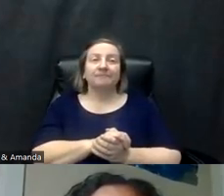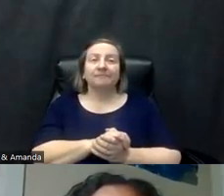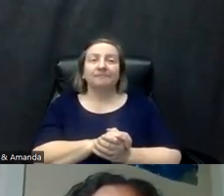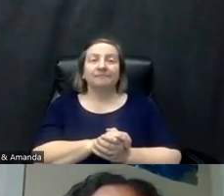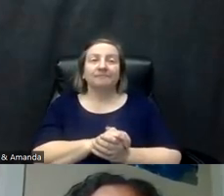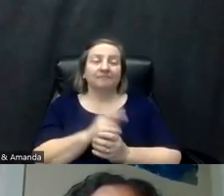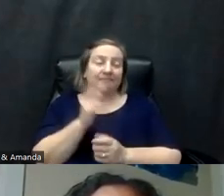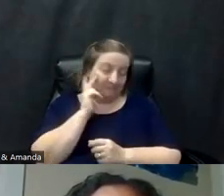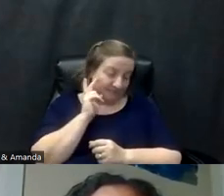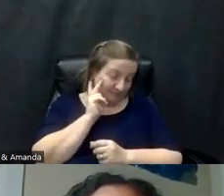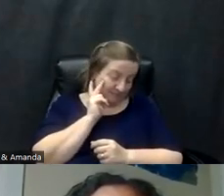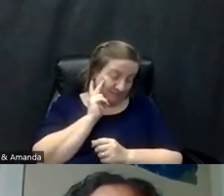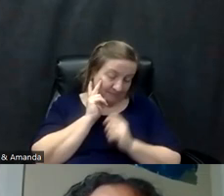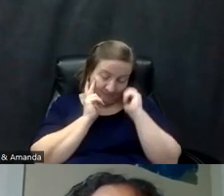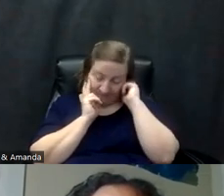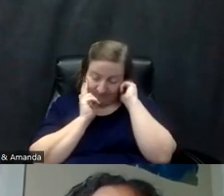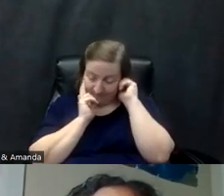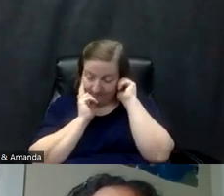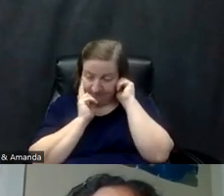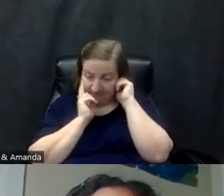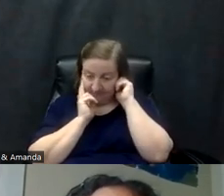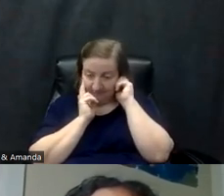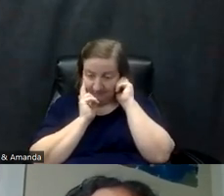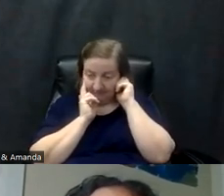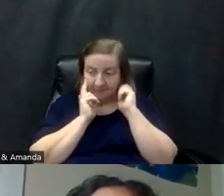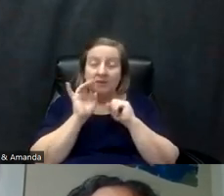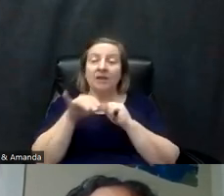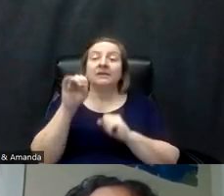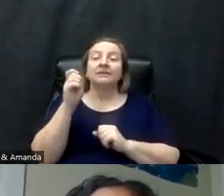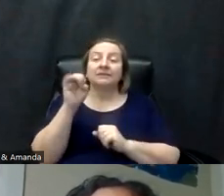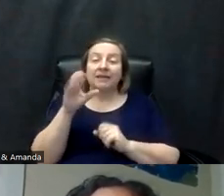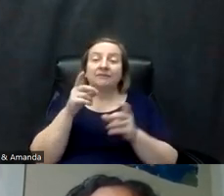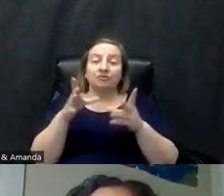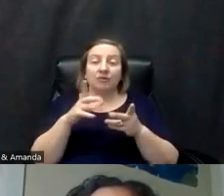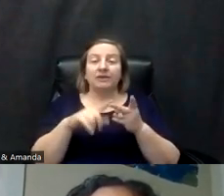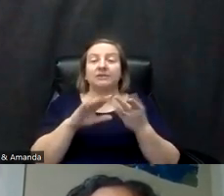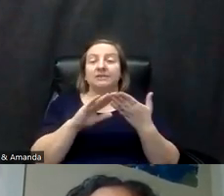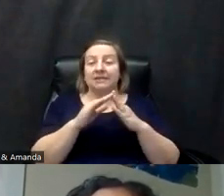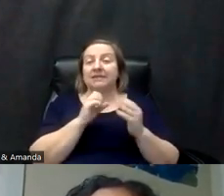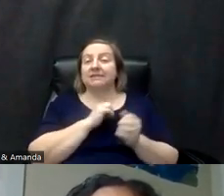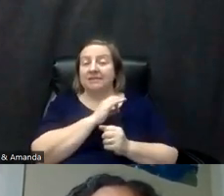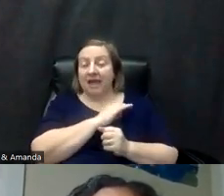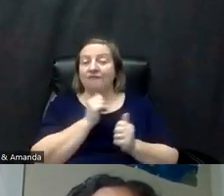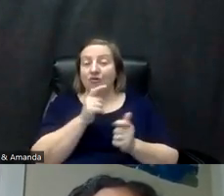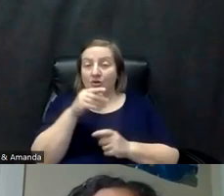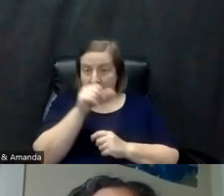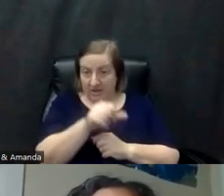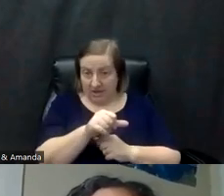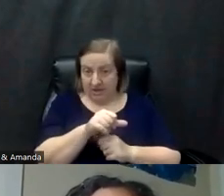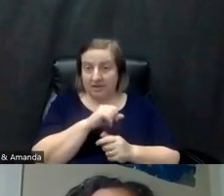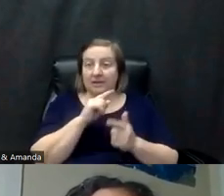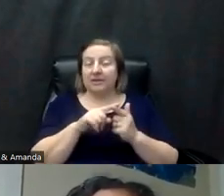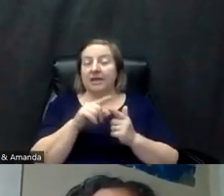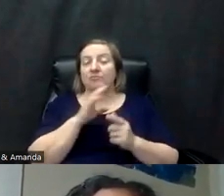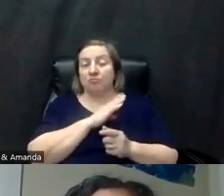Let's see. So the executive director, the city staffers are all paid, and then the